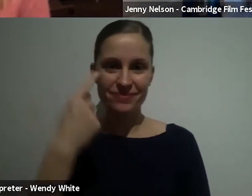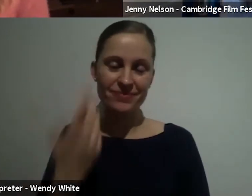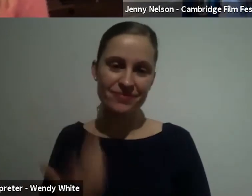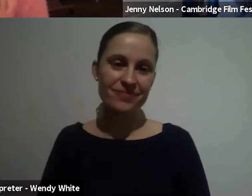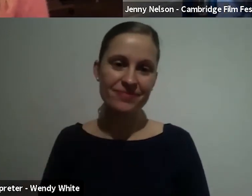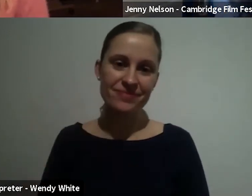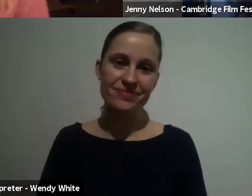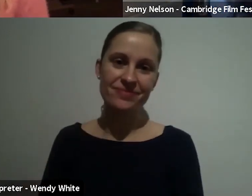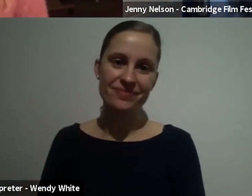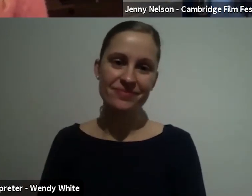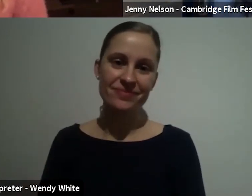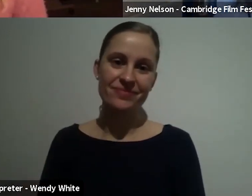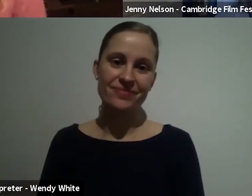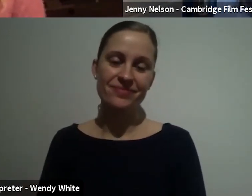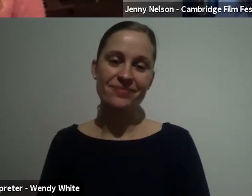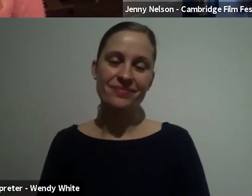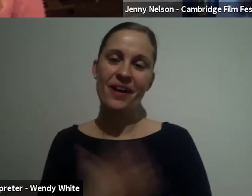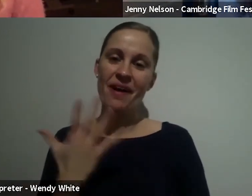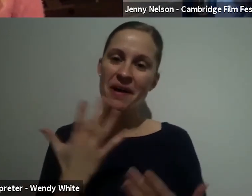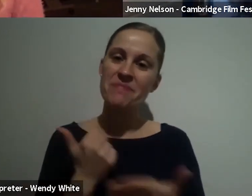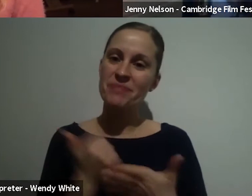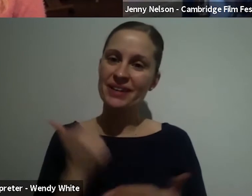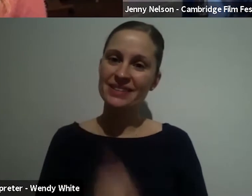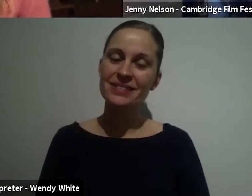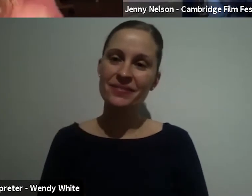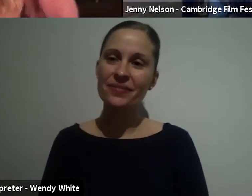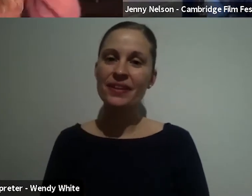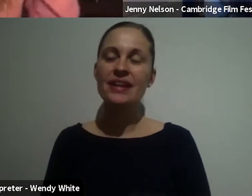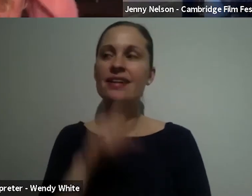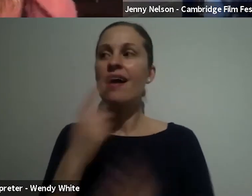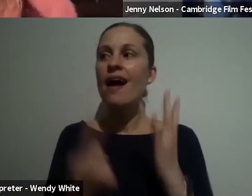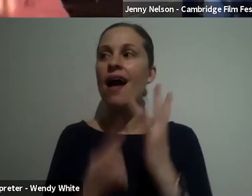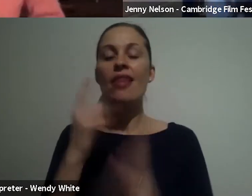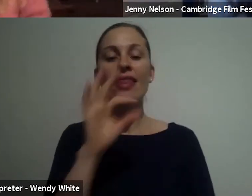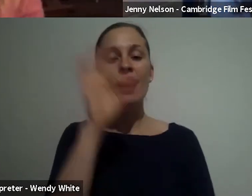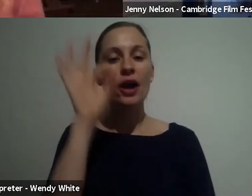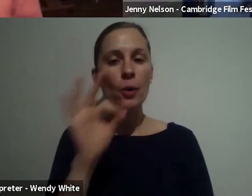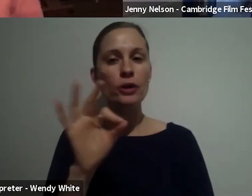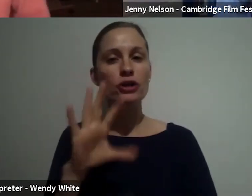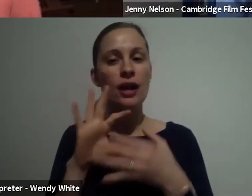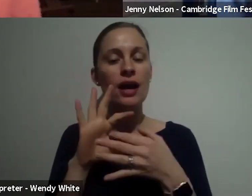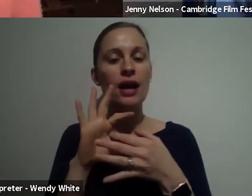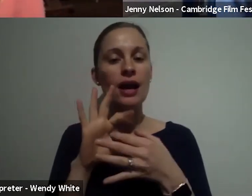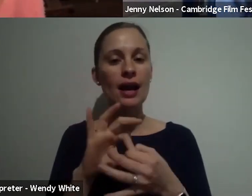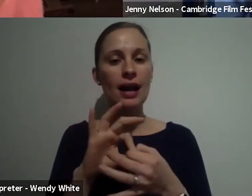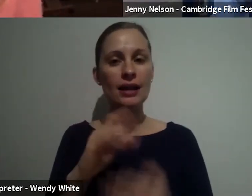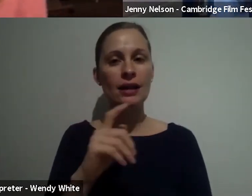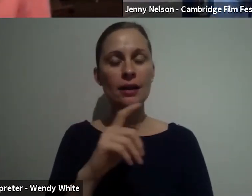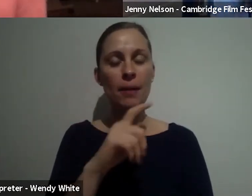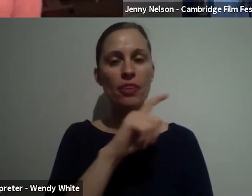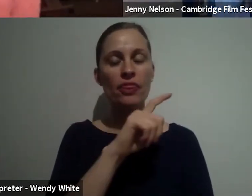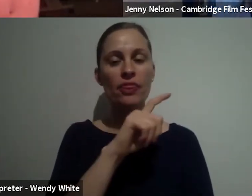That's brilliant. Yeah, that's brilliant. Also, another question about the identity of Celia's father.